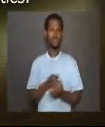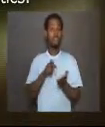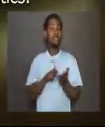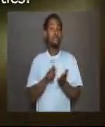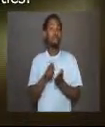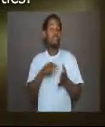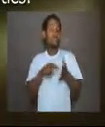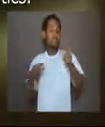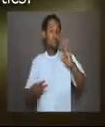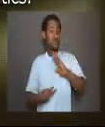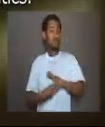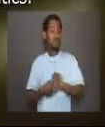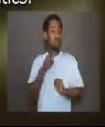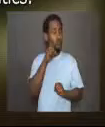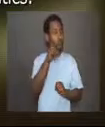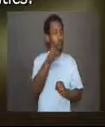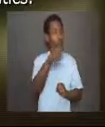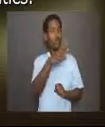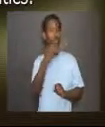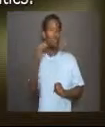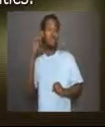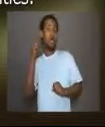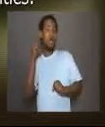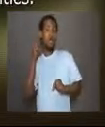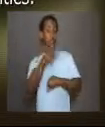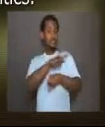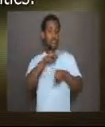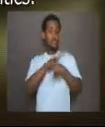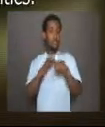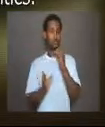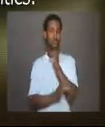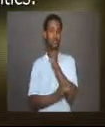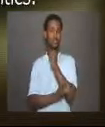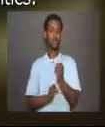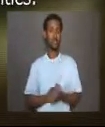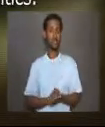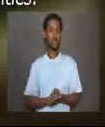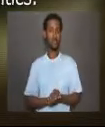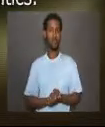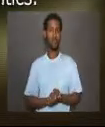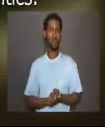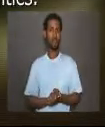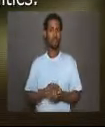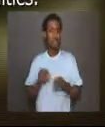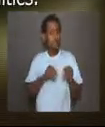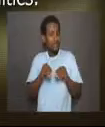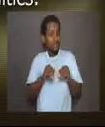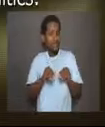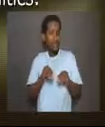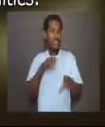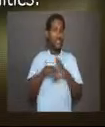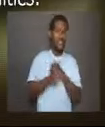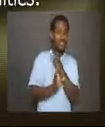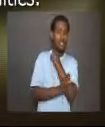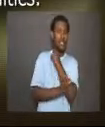Democracy means that you and other citizens of the country actively participate in